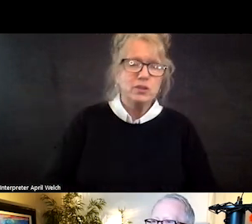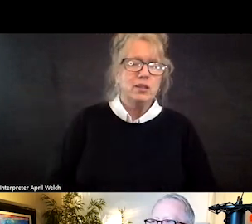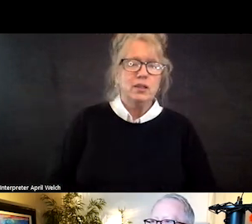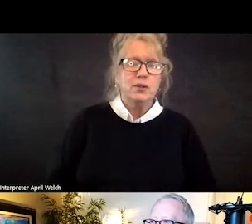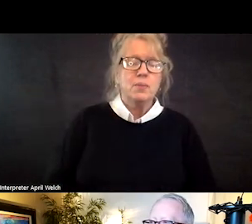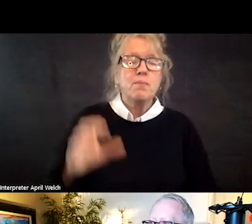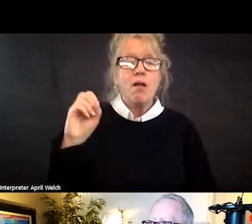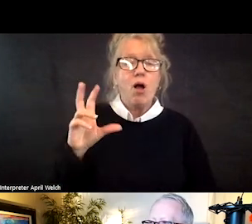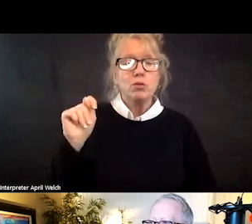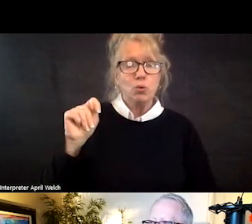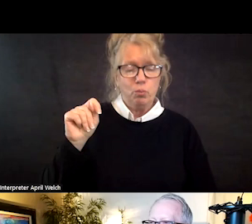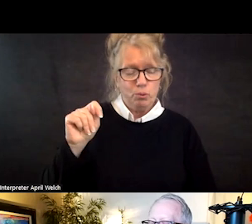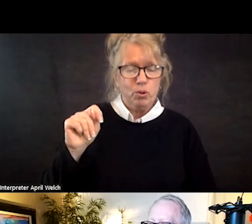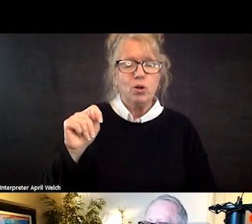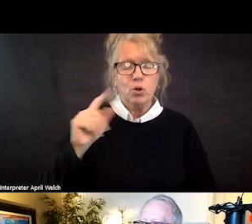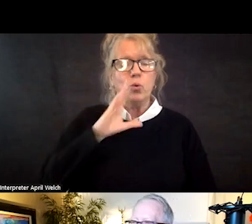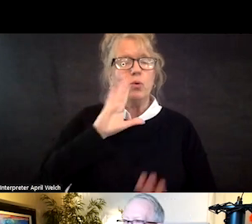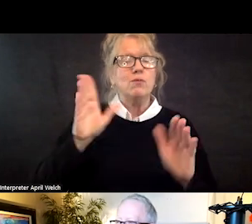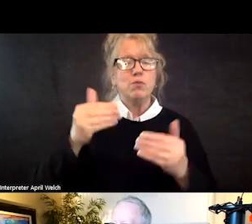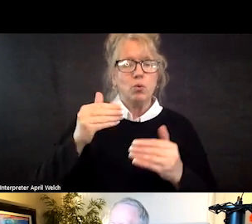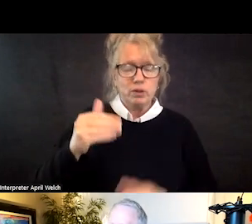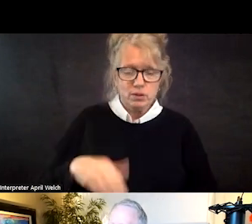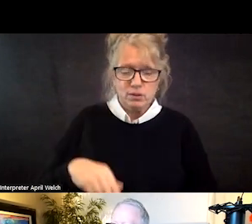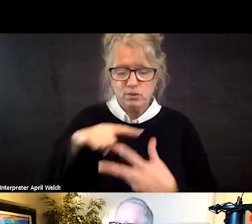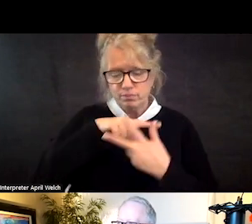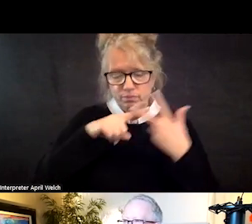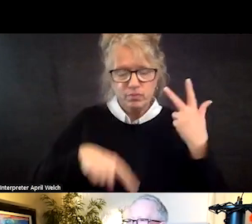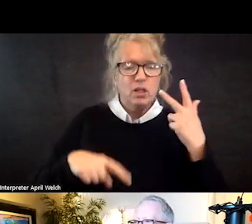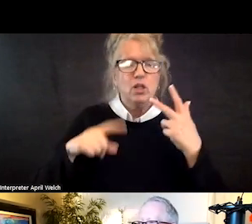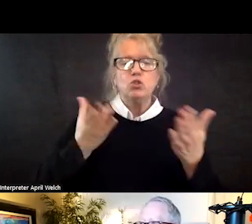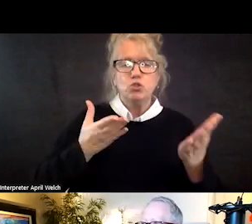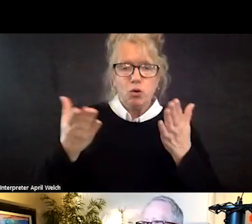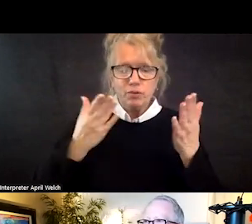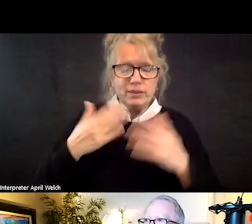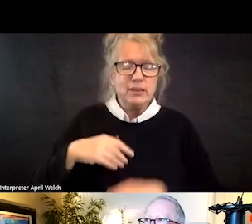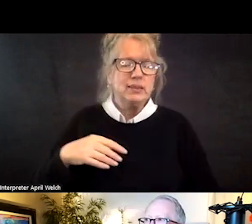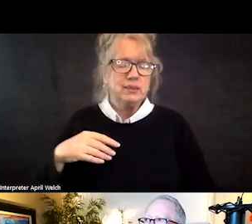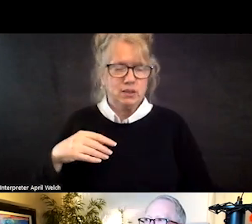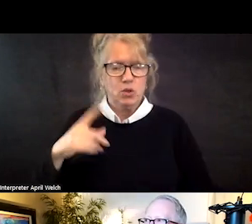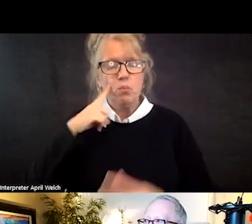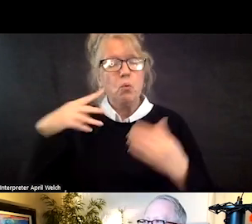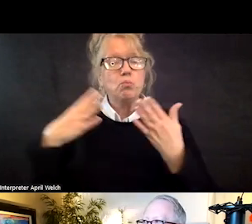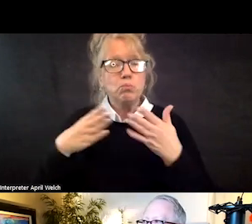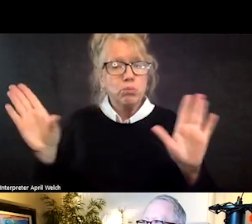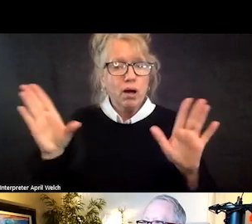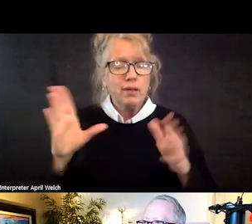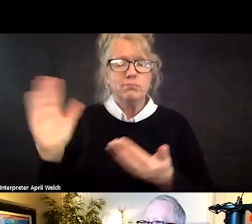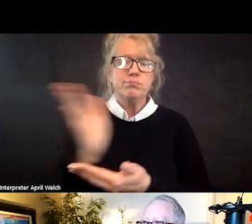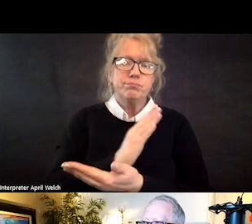In October, focusing on 3 core crisis services versus a broader crisis